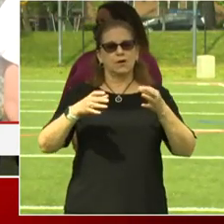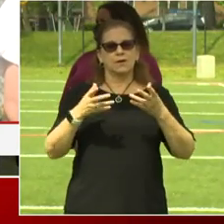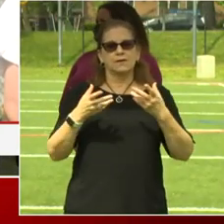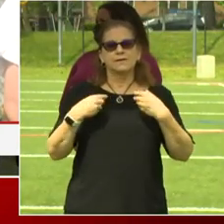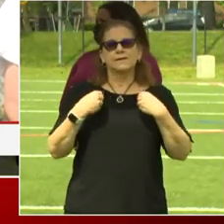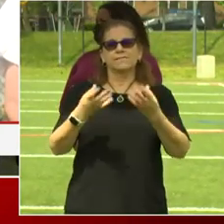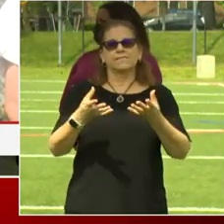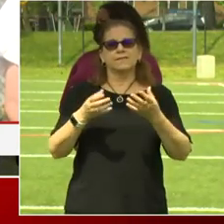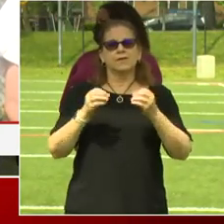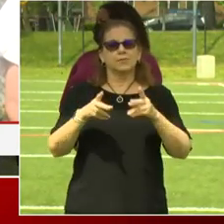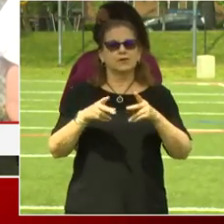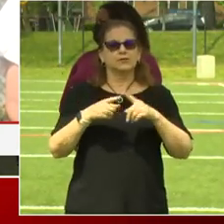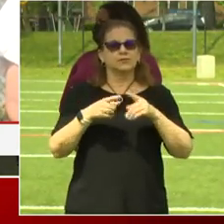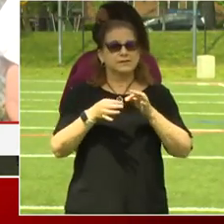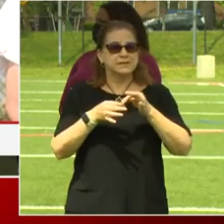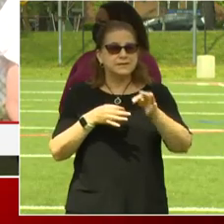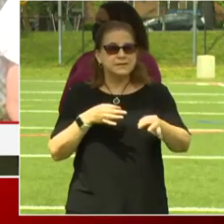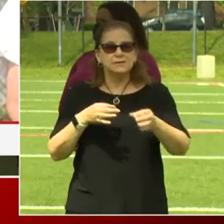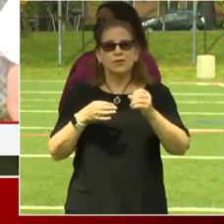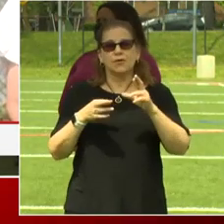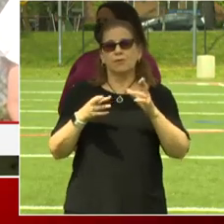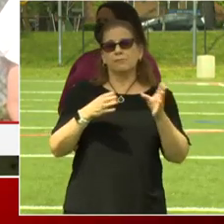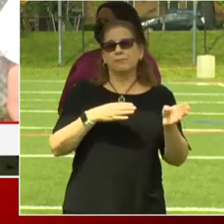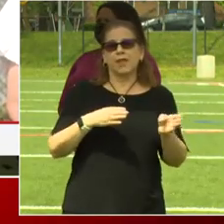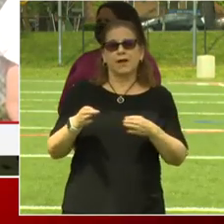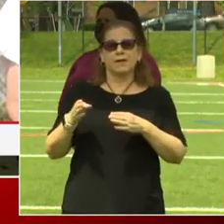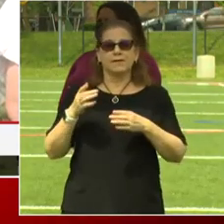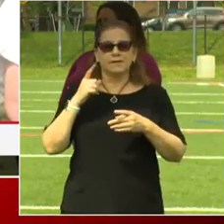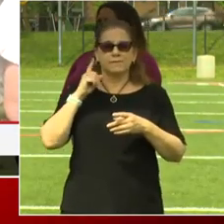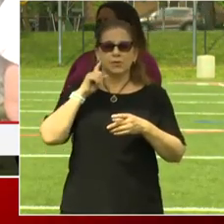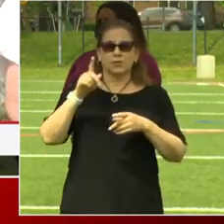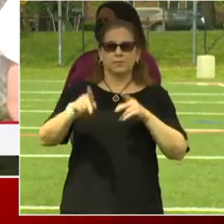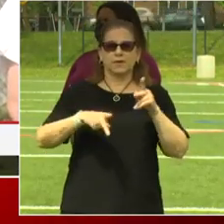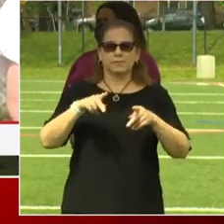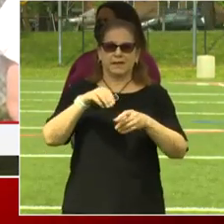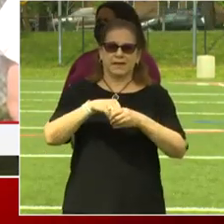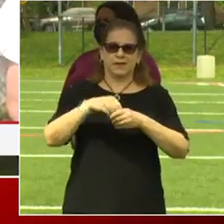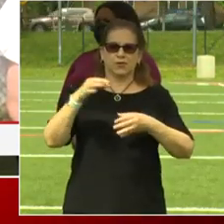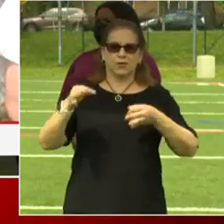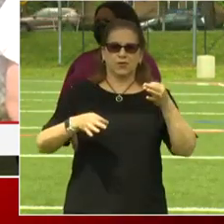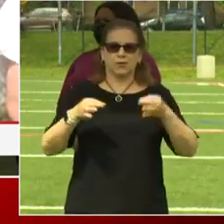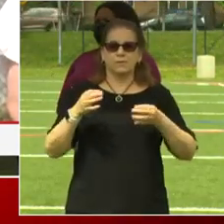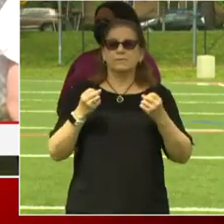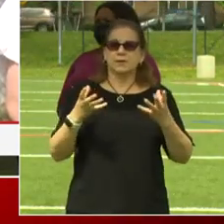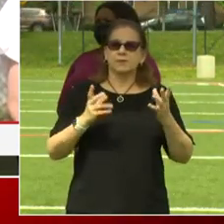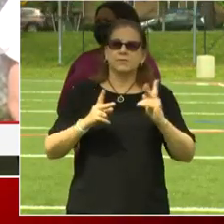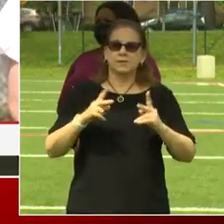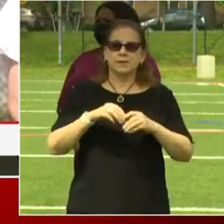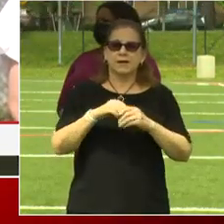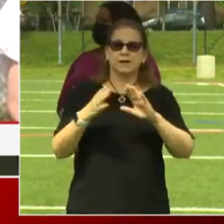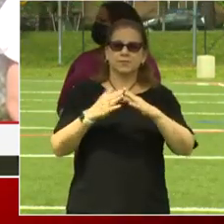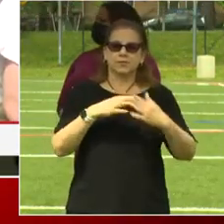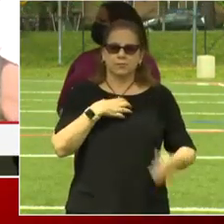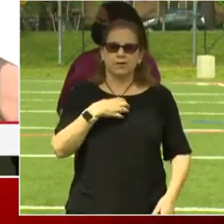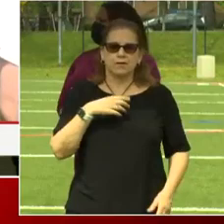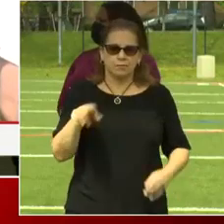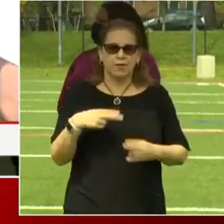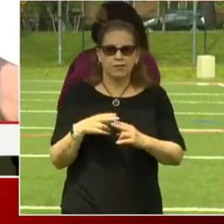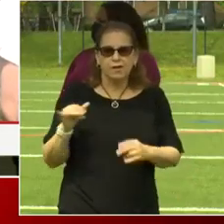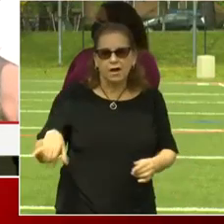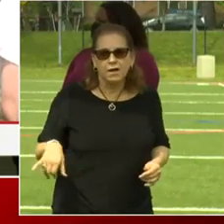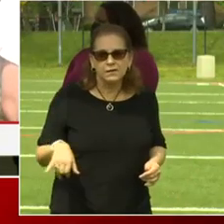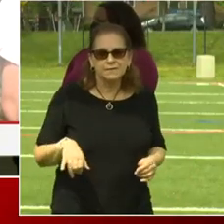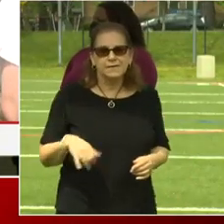unit developments? It's been one of the biggest complaints among the development community. The answer to that is